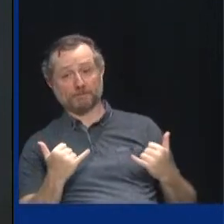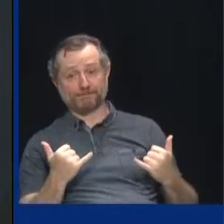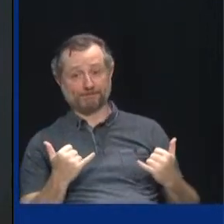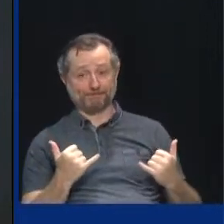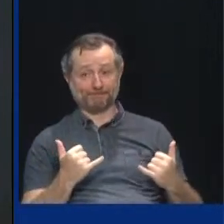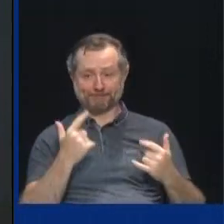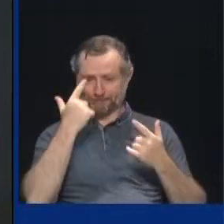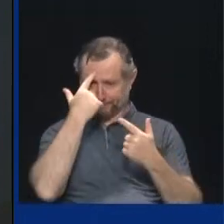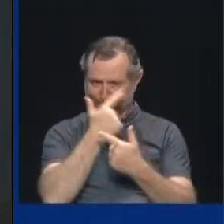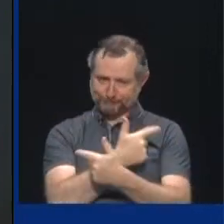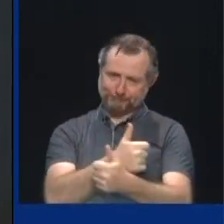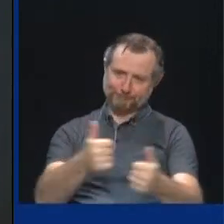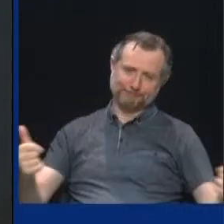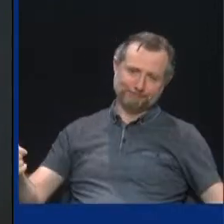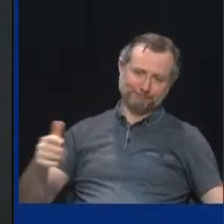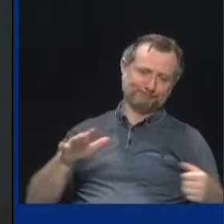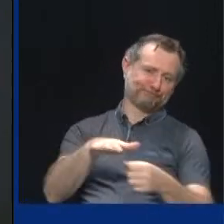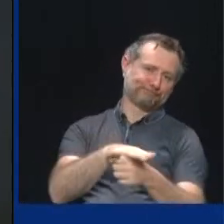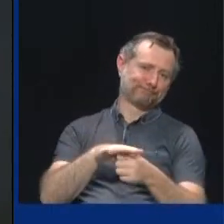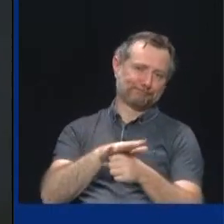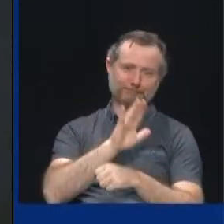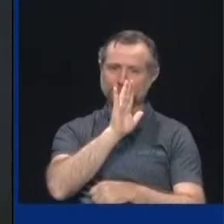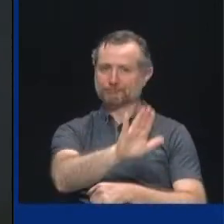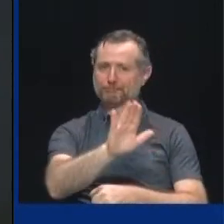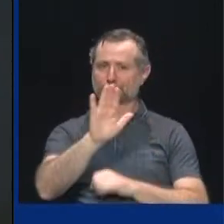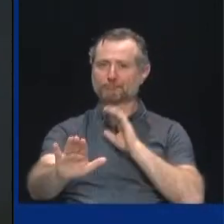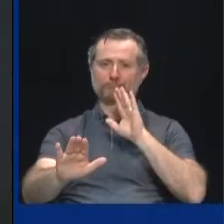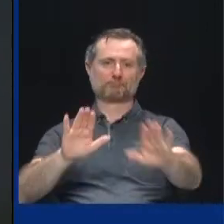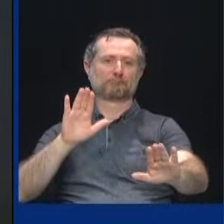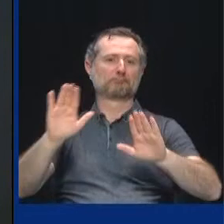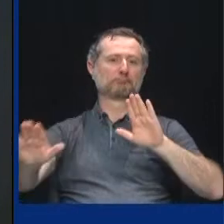localities. We have not